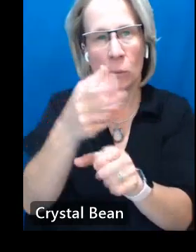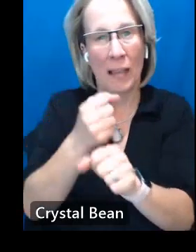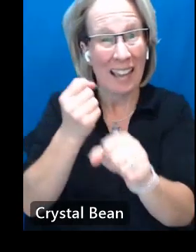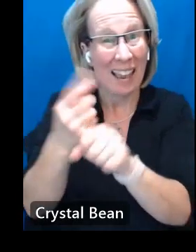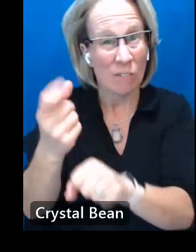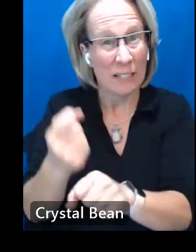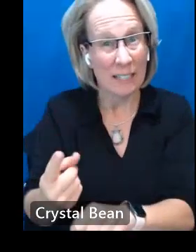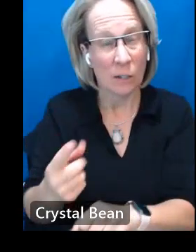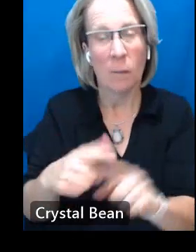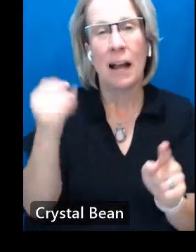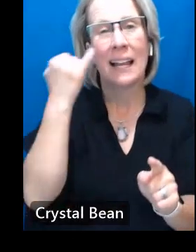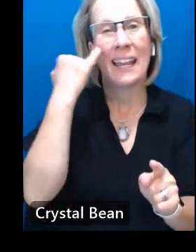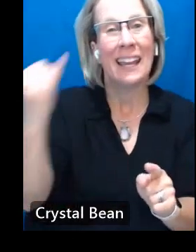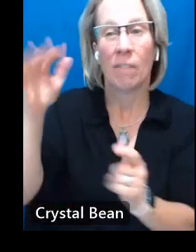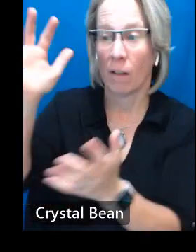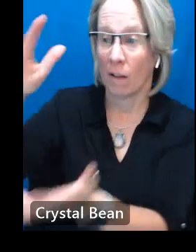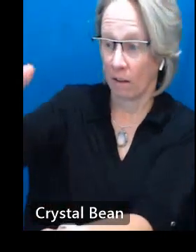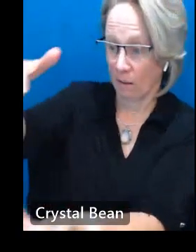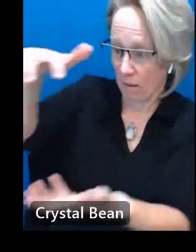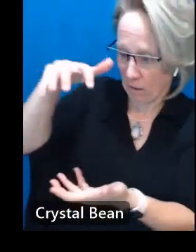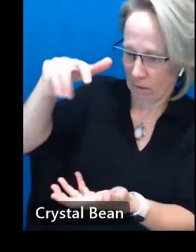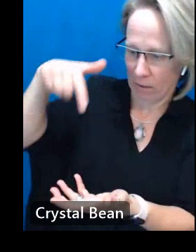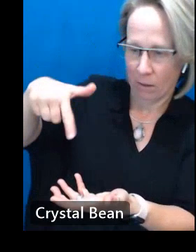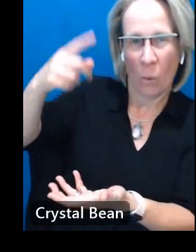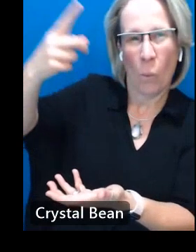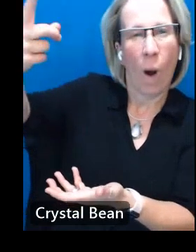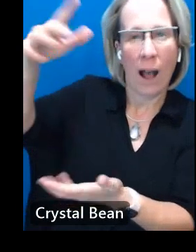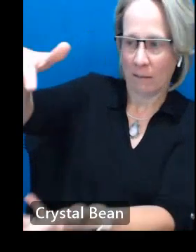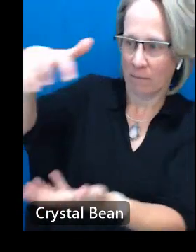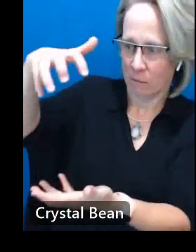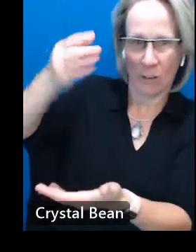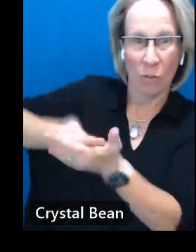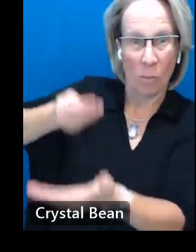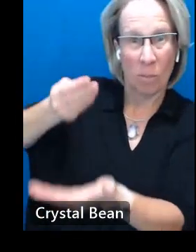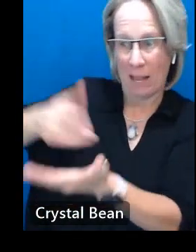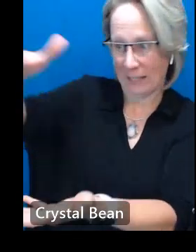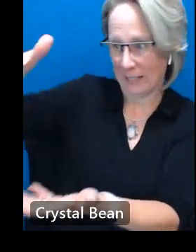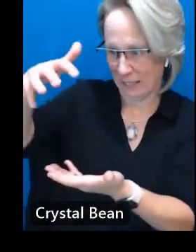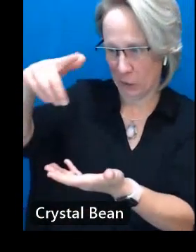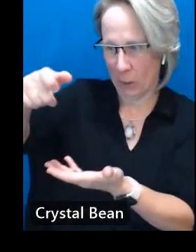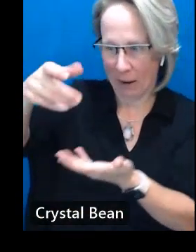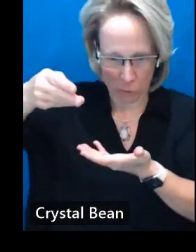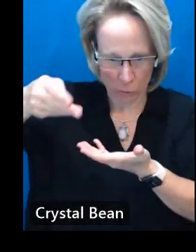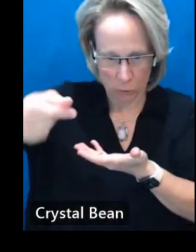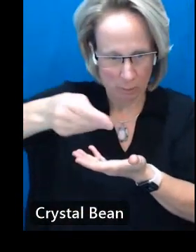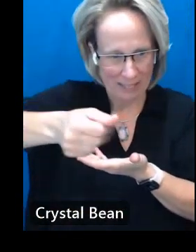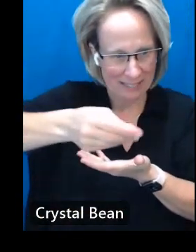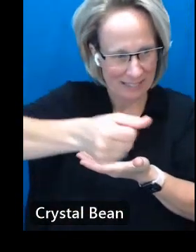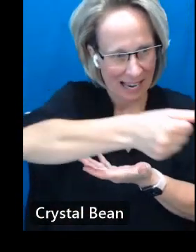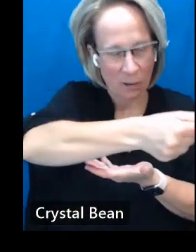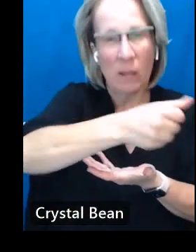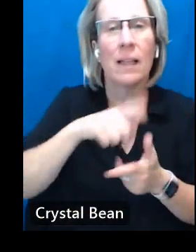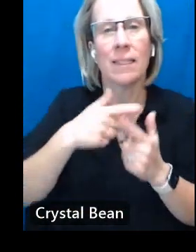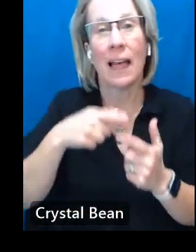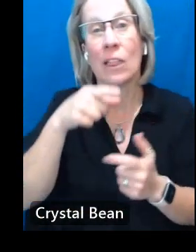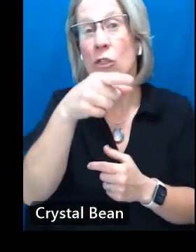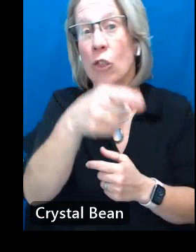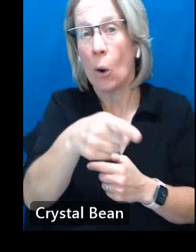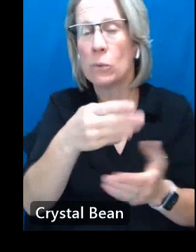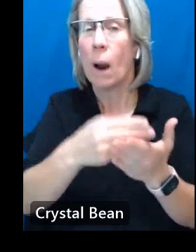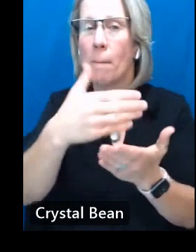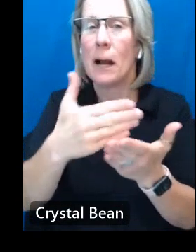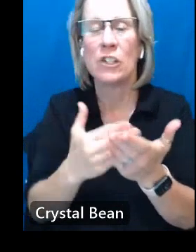that you get at once that you're going to then spend down and then it goes away, right? Then those are going to be budgeted on a non-recurring basis. So that's not